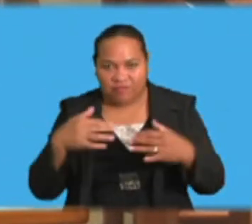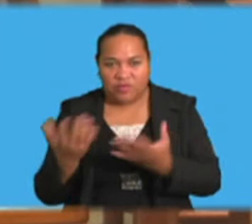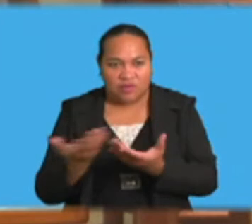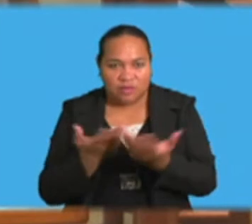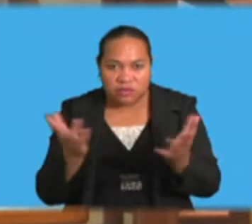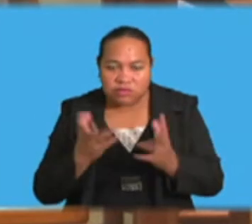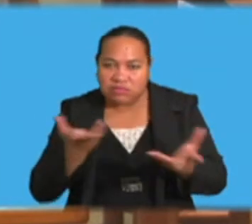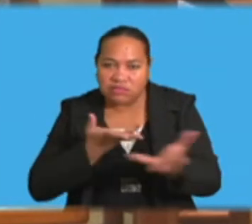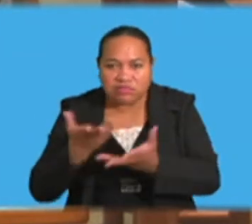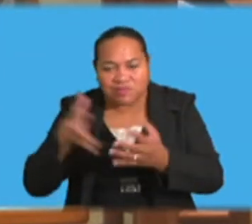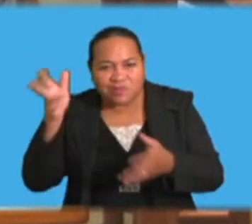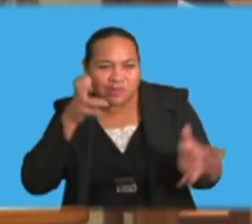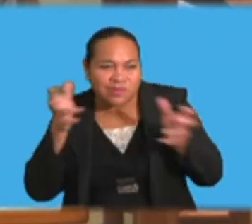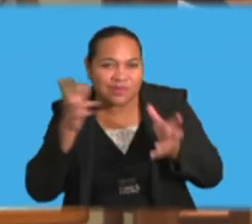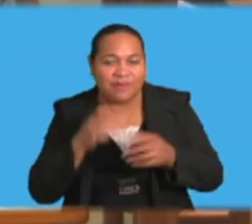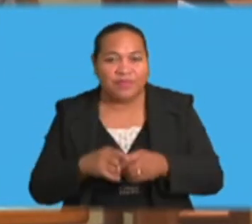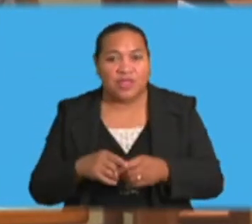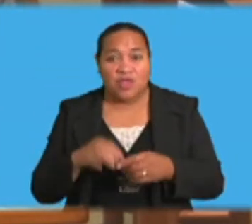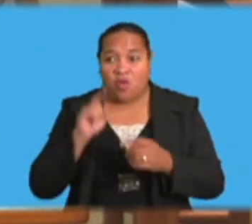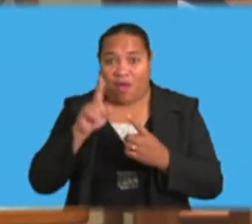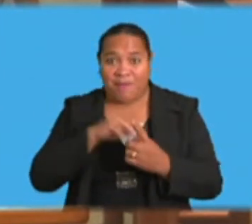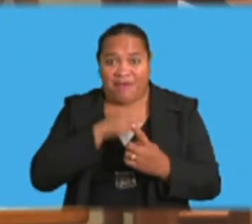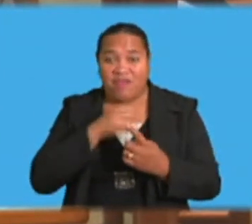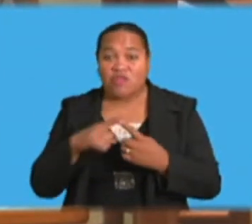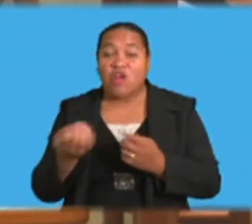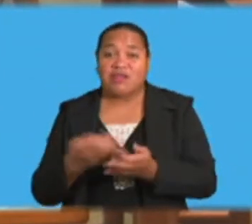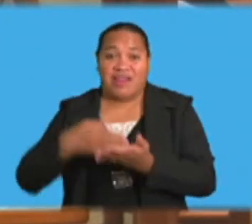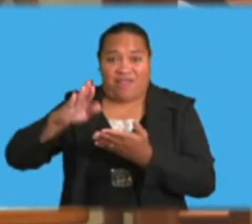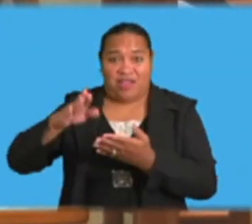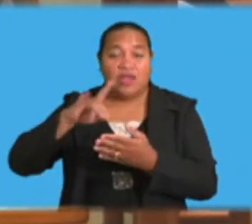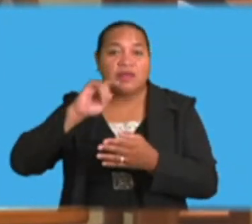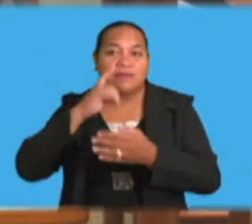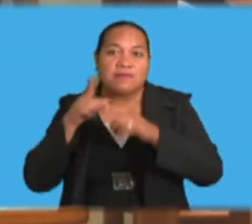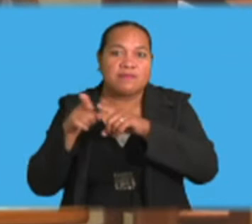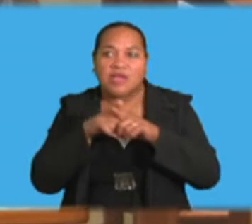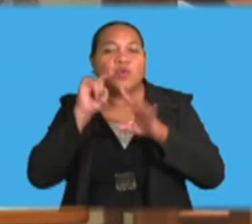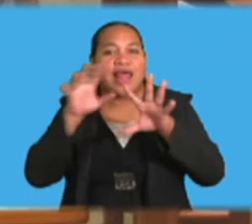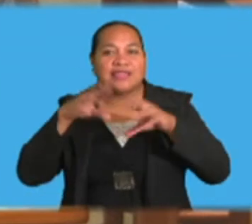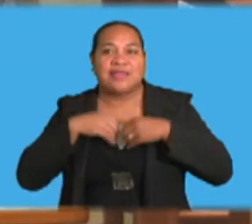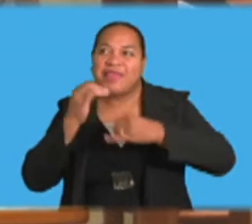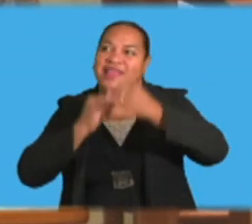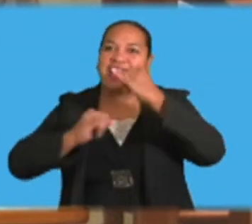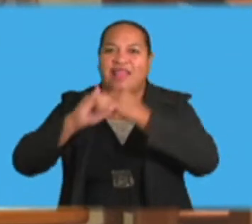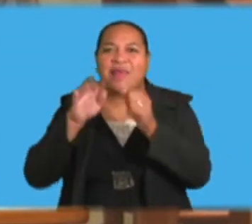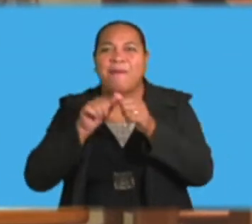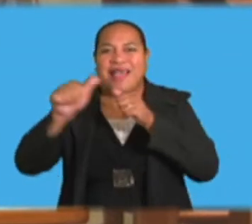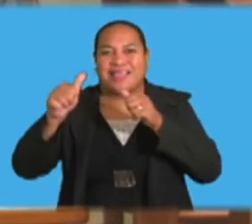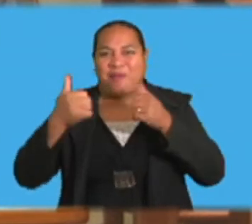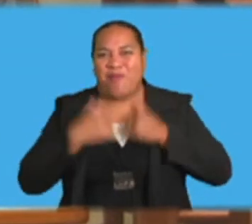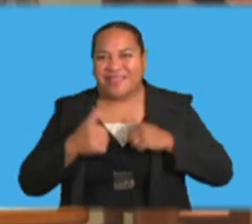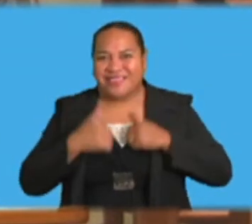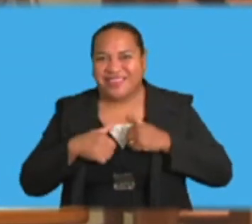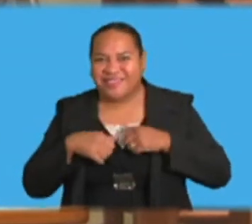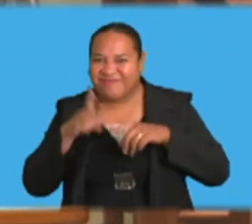Madam Speaker? Ratification would indicate that Fiji accepts international norms and legal best practices and